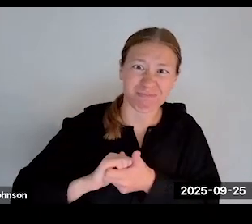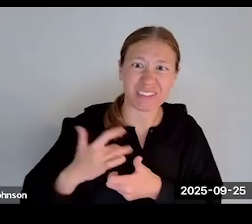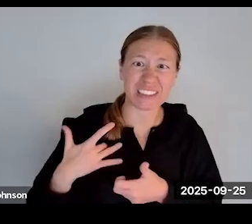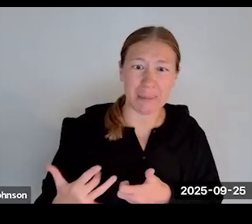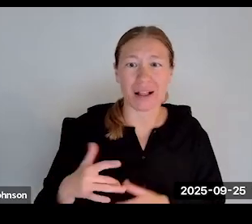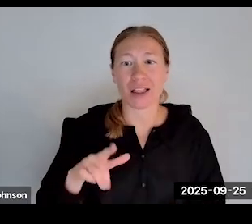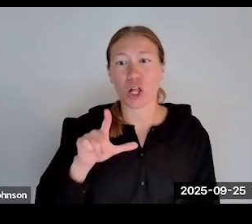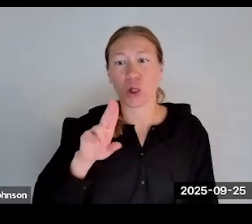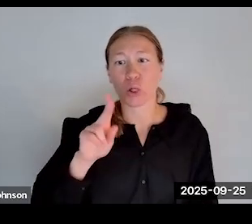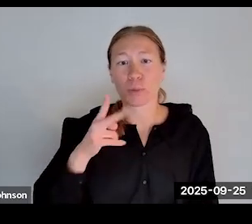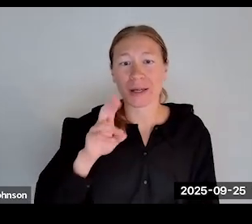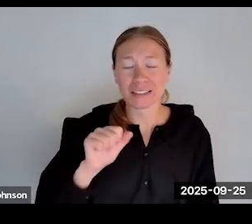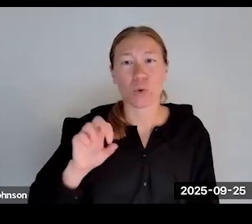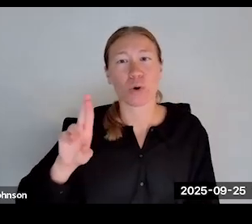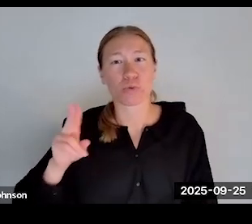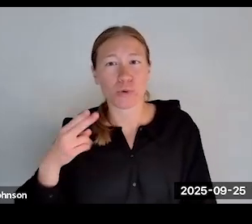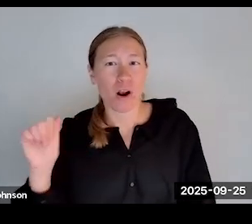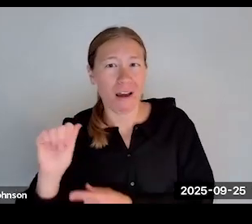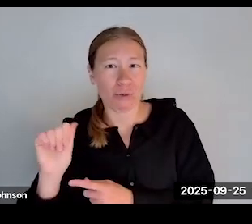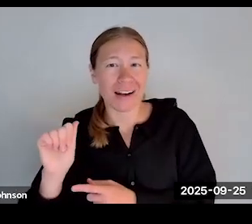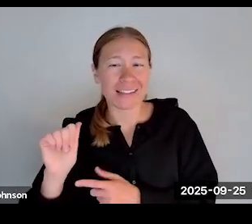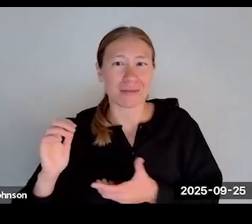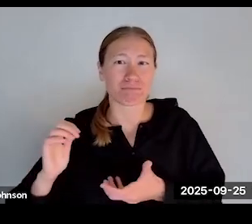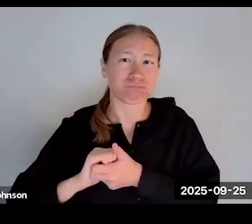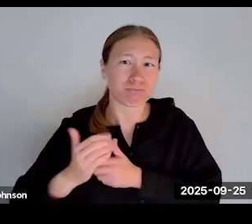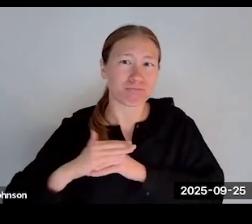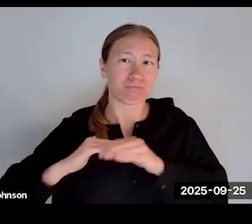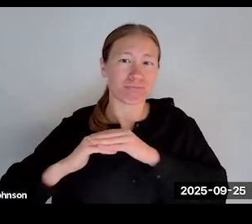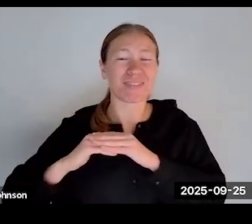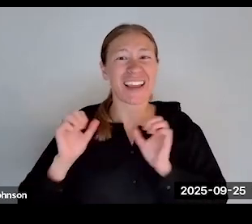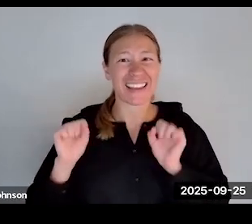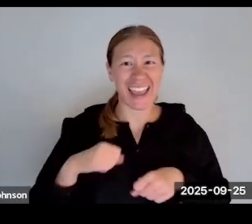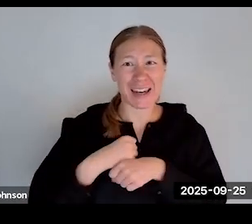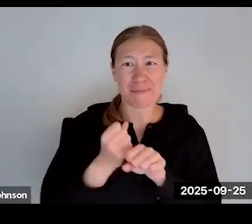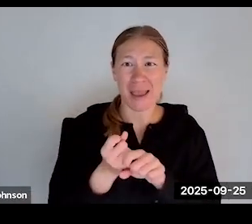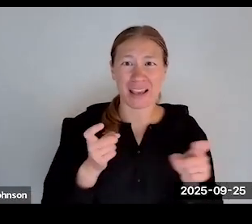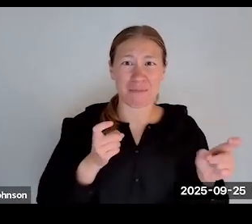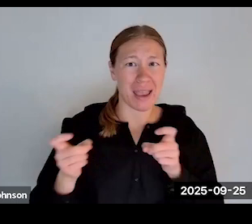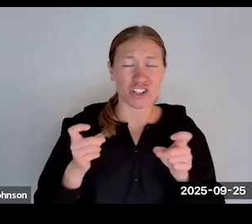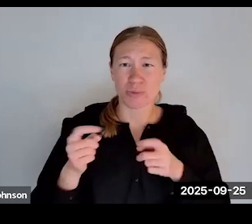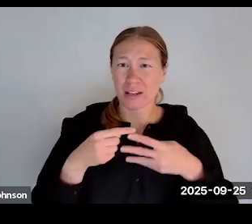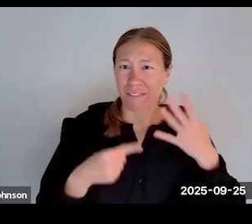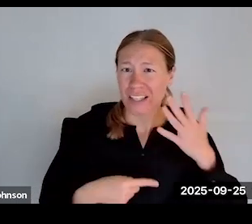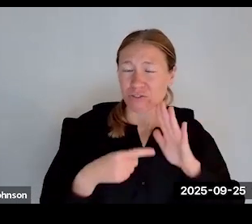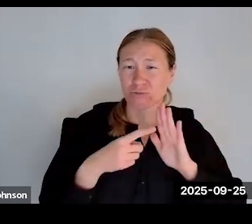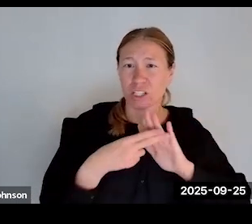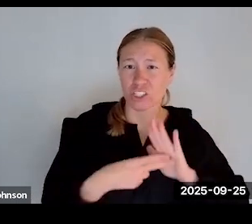rheumatoid arthritis and can make management of those conditions even more